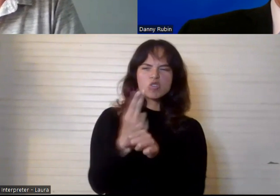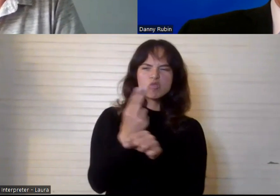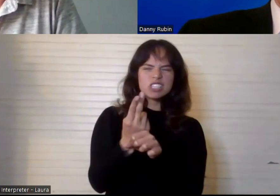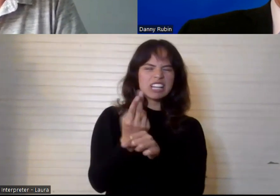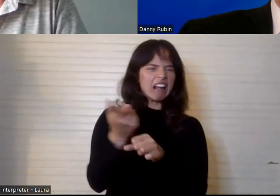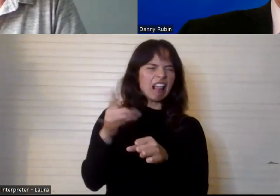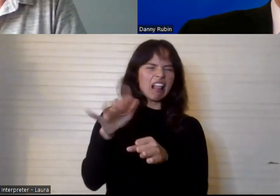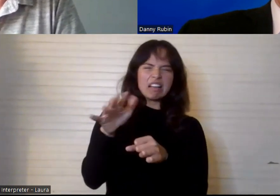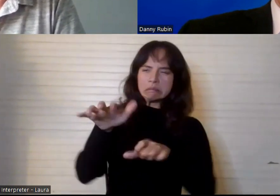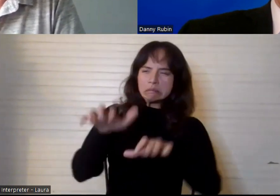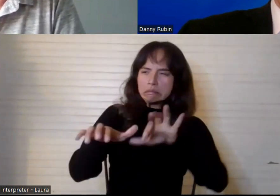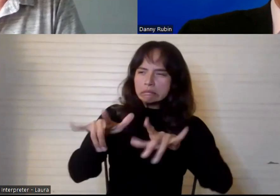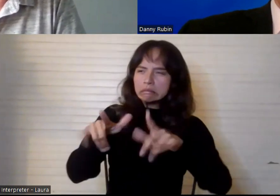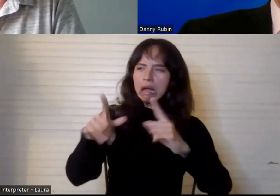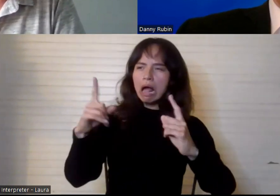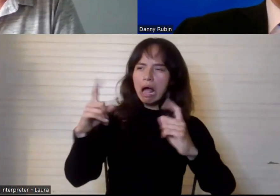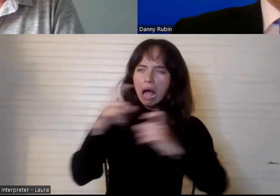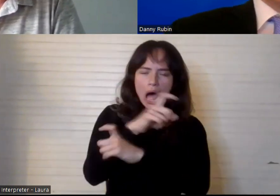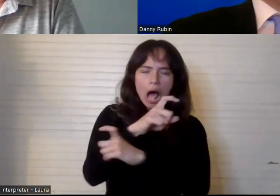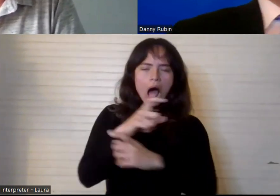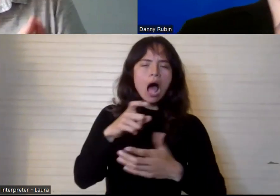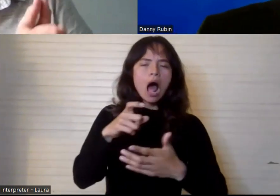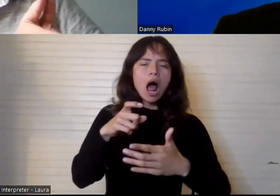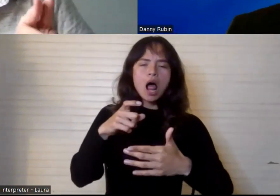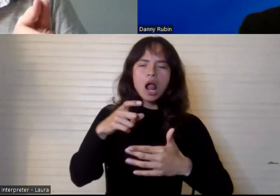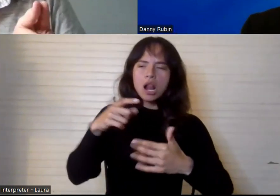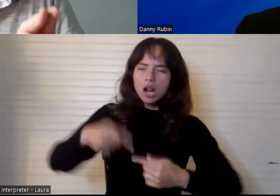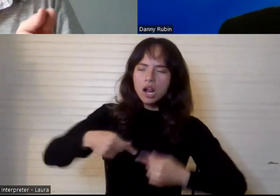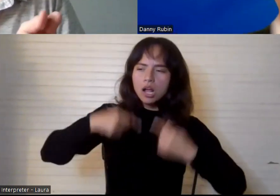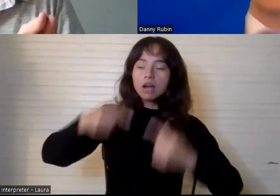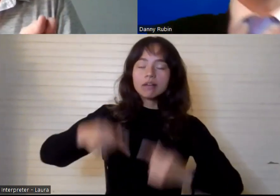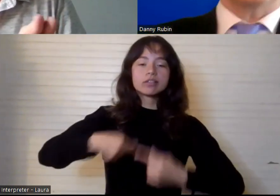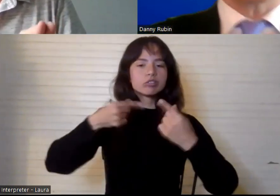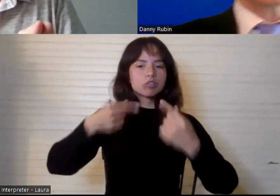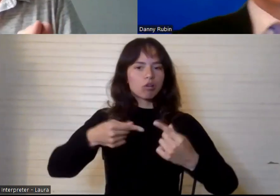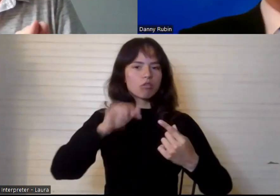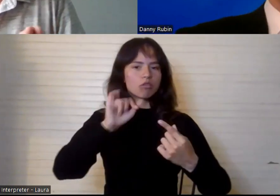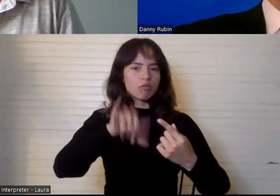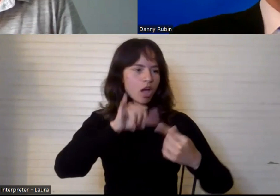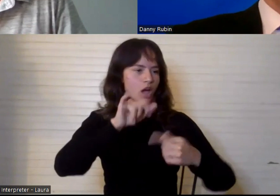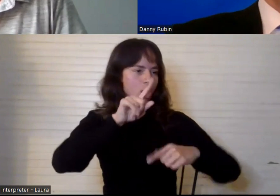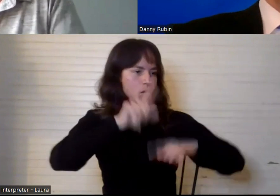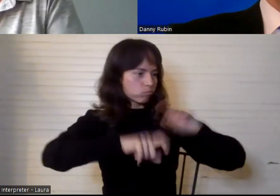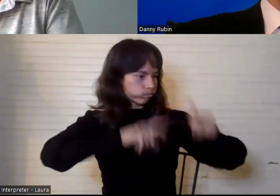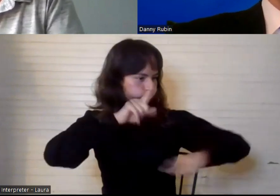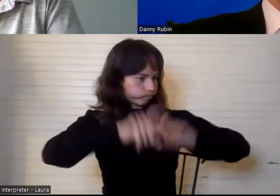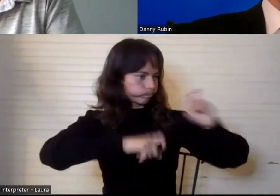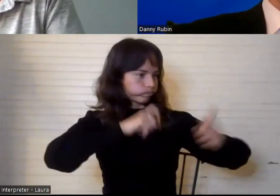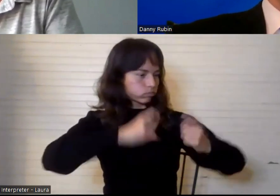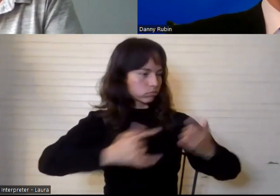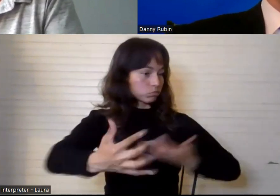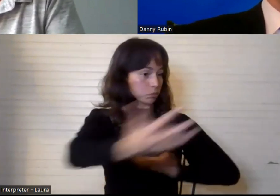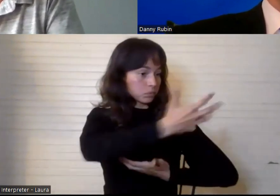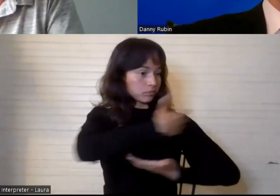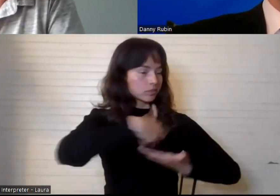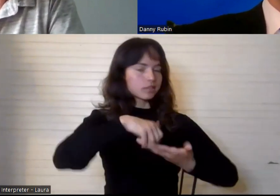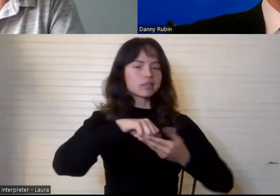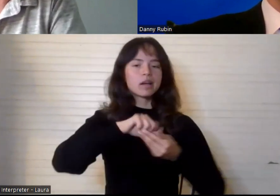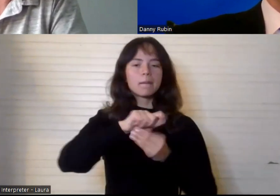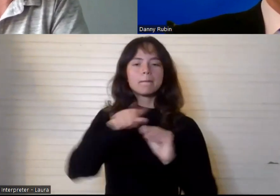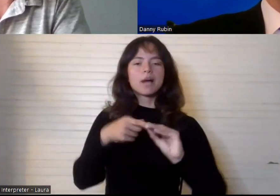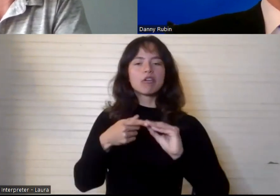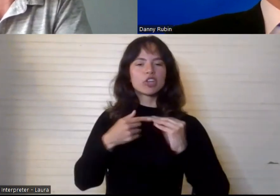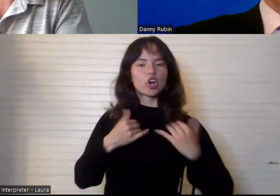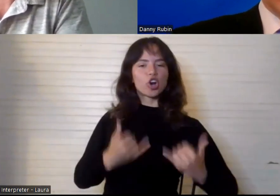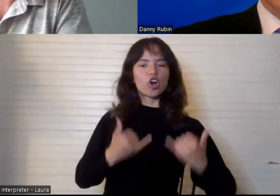and listening is really trying to define, based on what they know now about their current website, what they need in the new website.